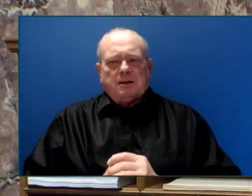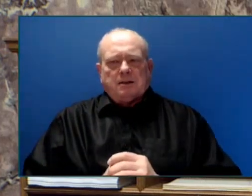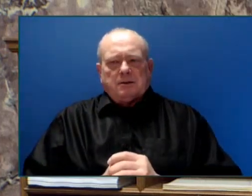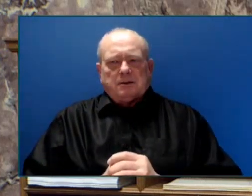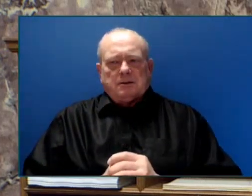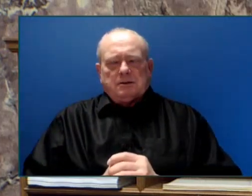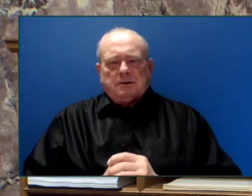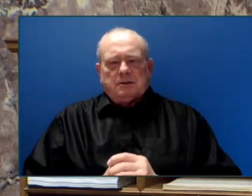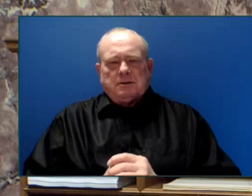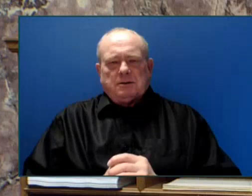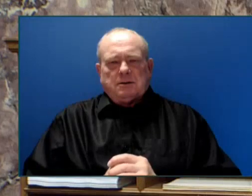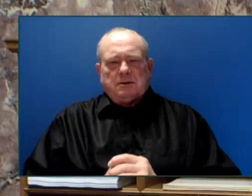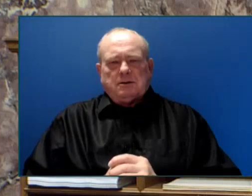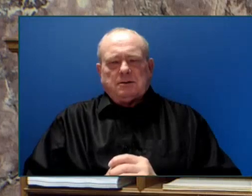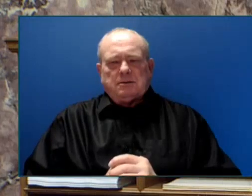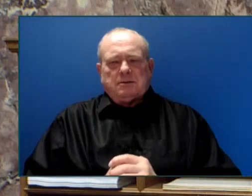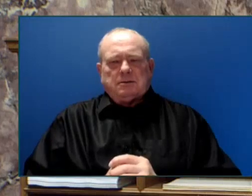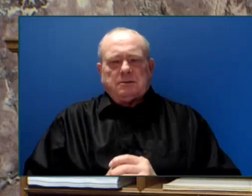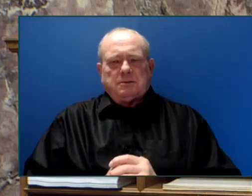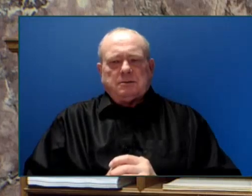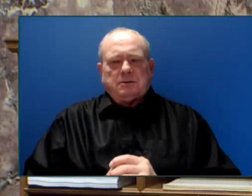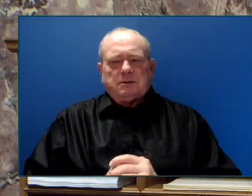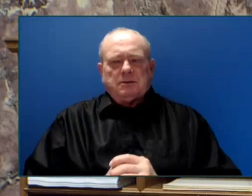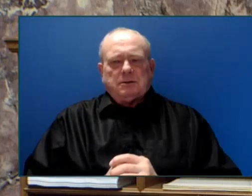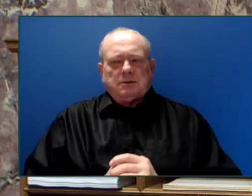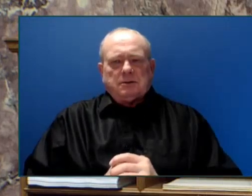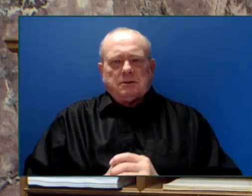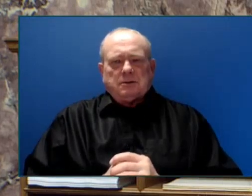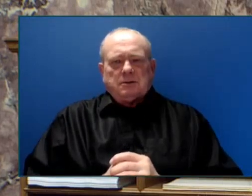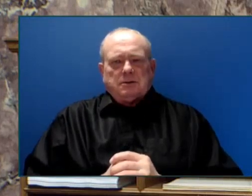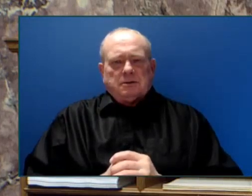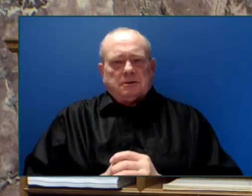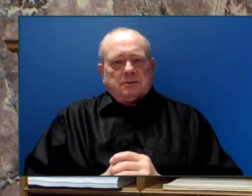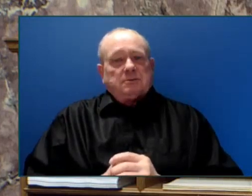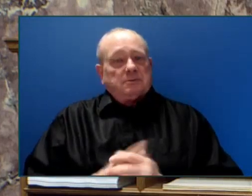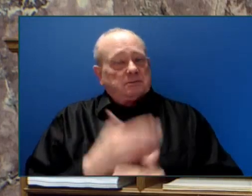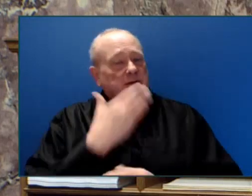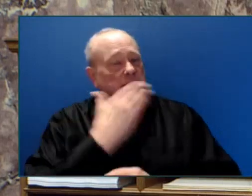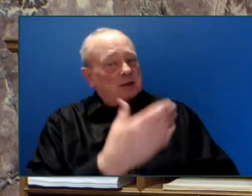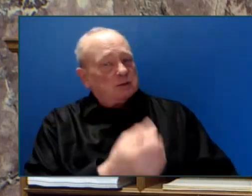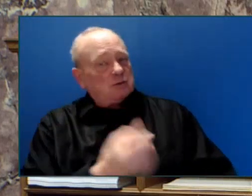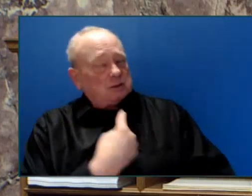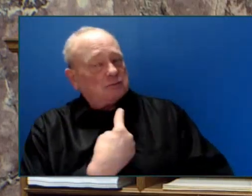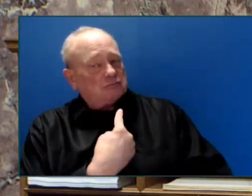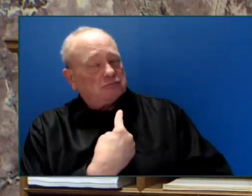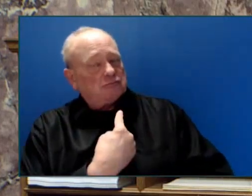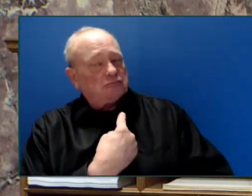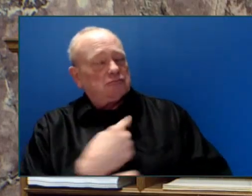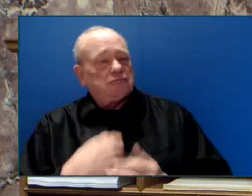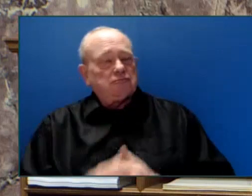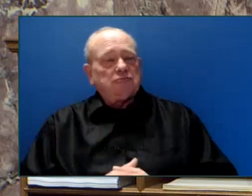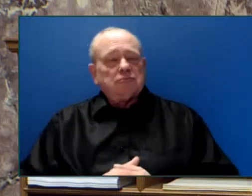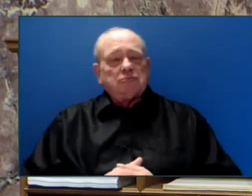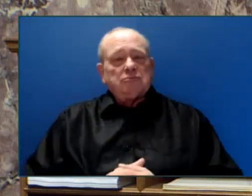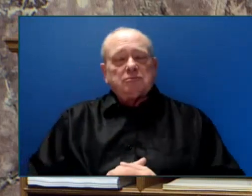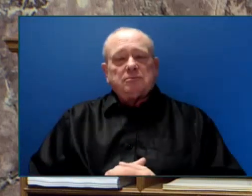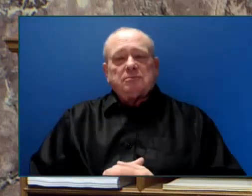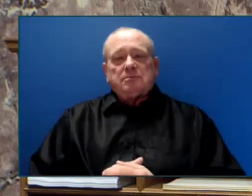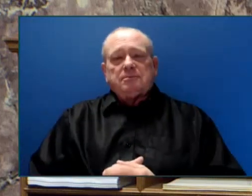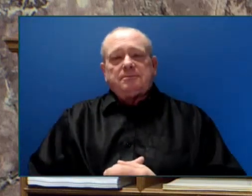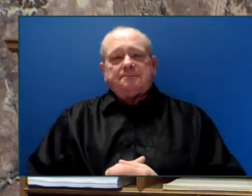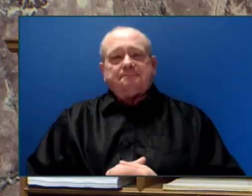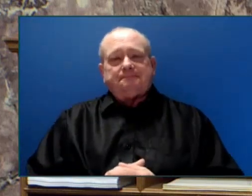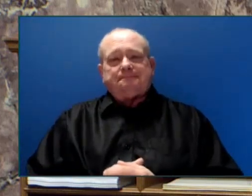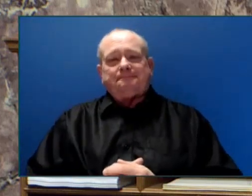Thank you, Honourable Speaker, and I thank the member for the question. And I just want to, first off, reject the premise of soft